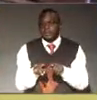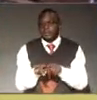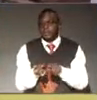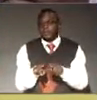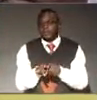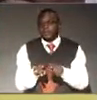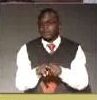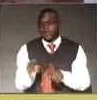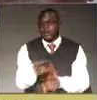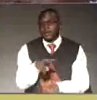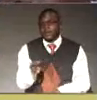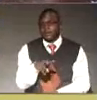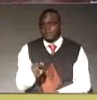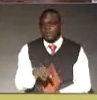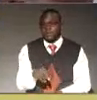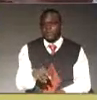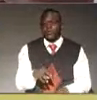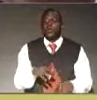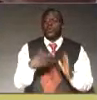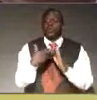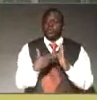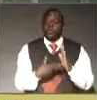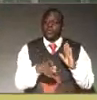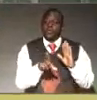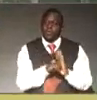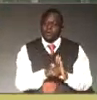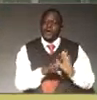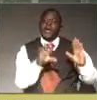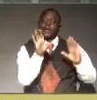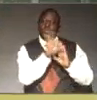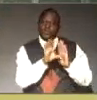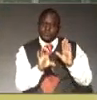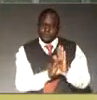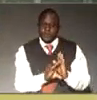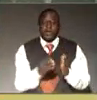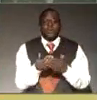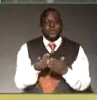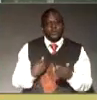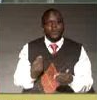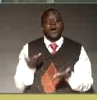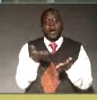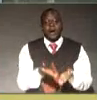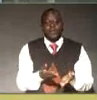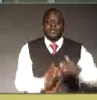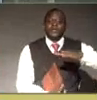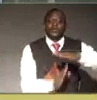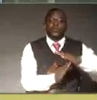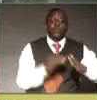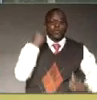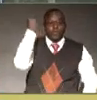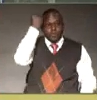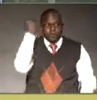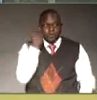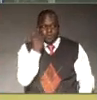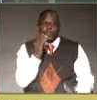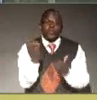as rule of law and constitutionalism. We thought we were here in the Supreme Court,